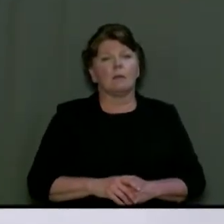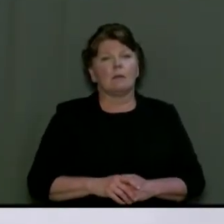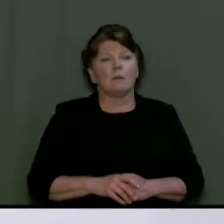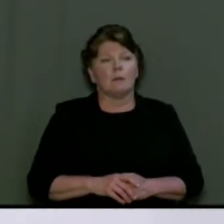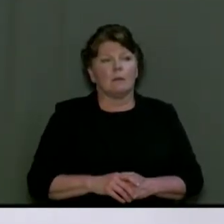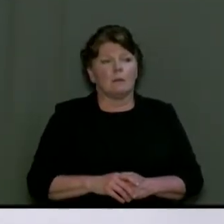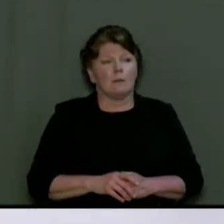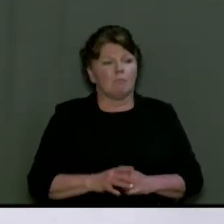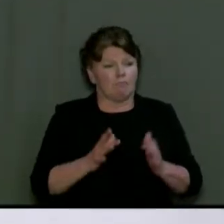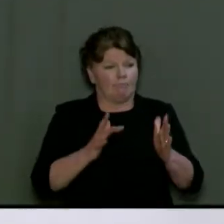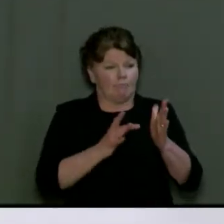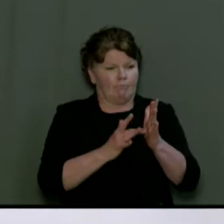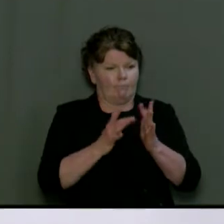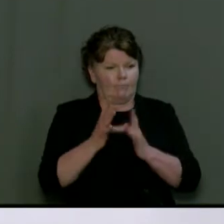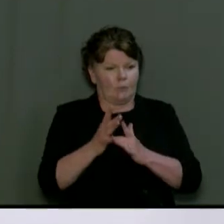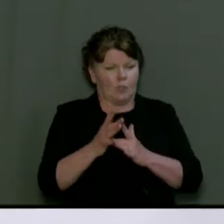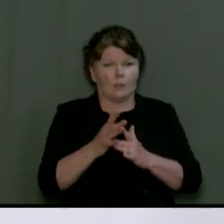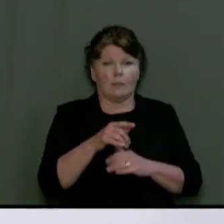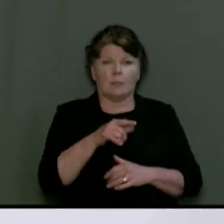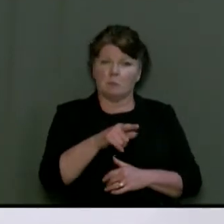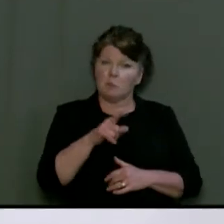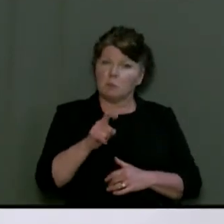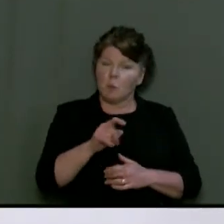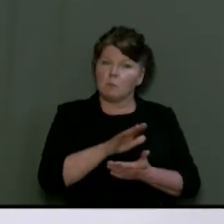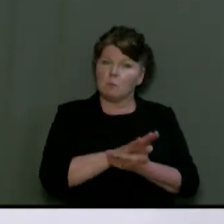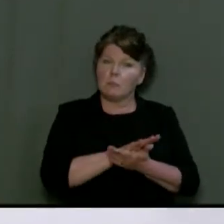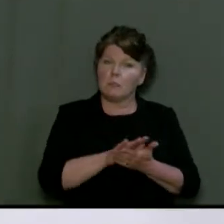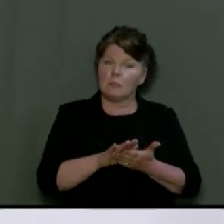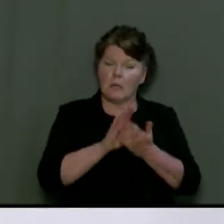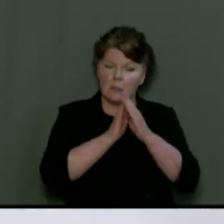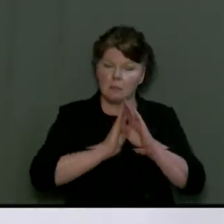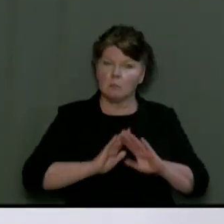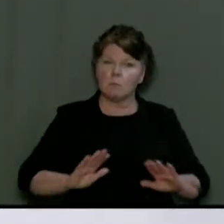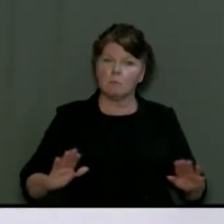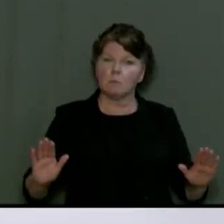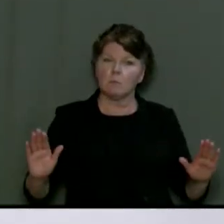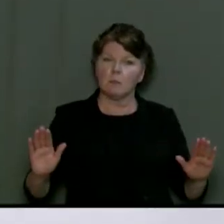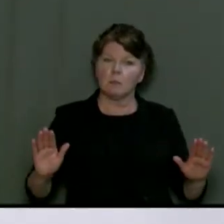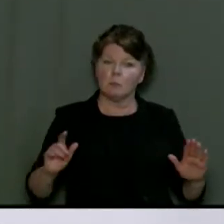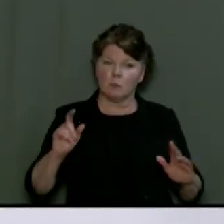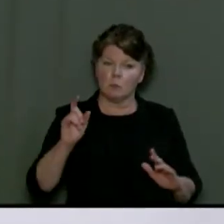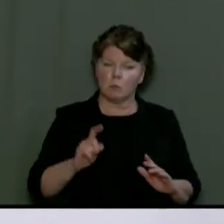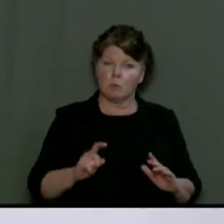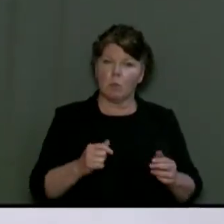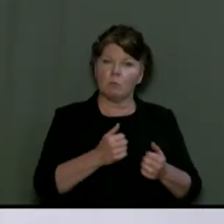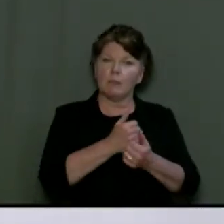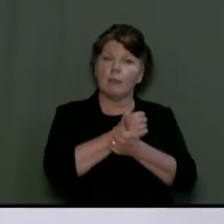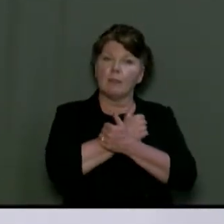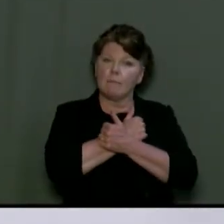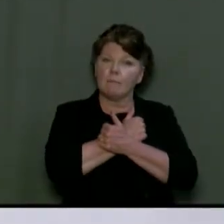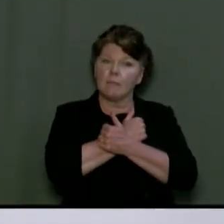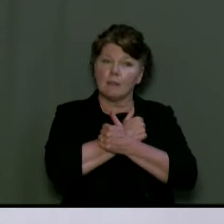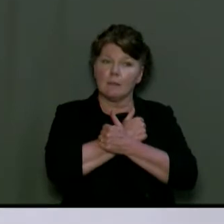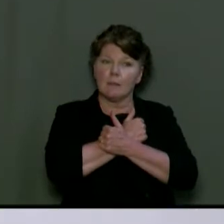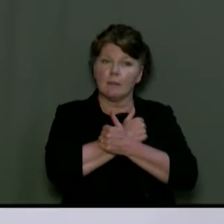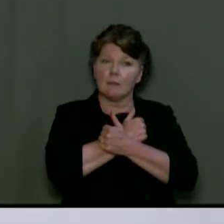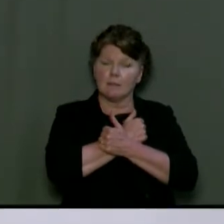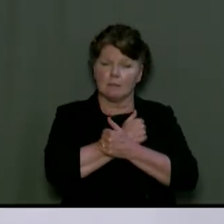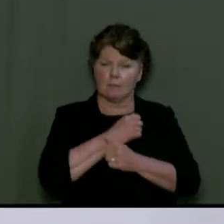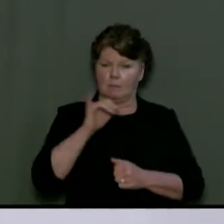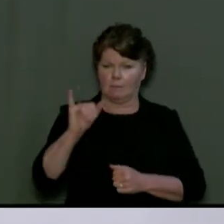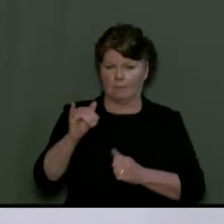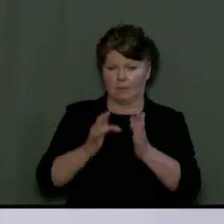Jesus, he is supposed to be nice. He's supposed to be peaceful. He's supposed to be loving. Who is